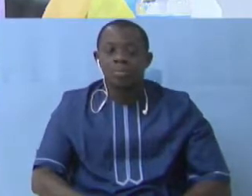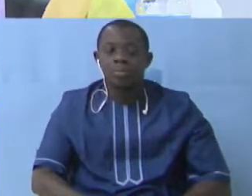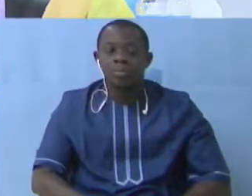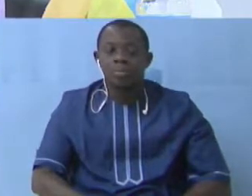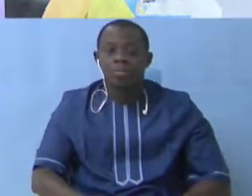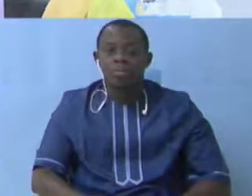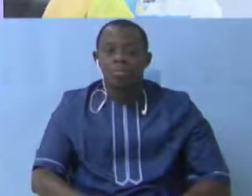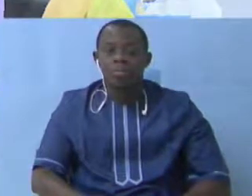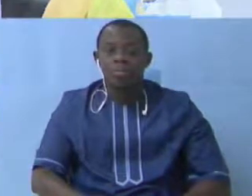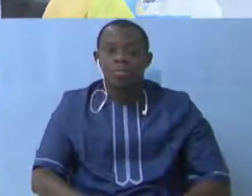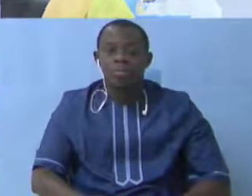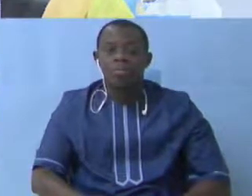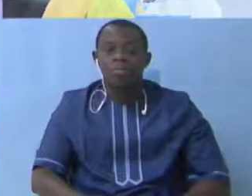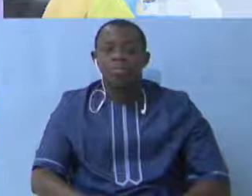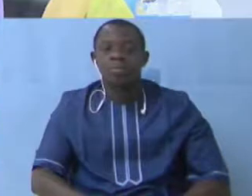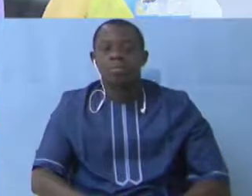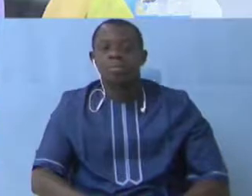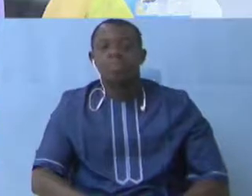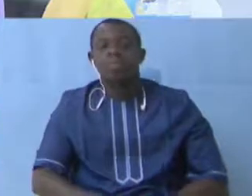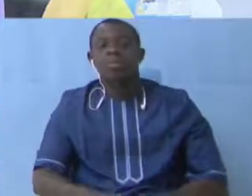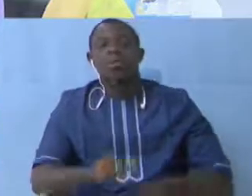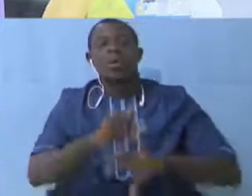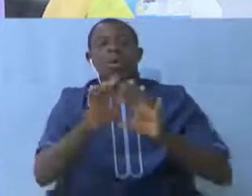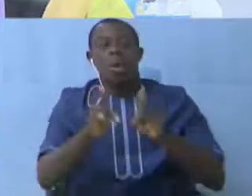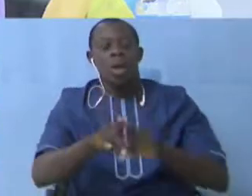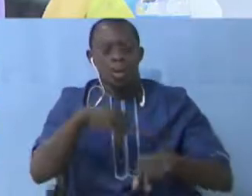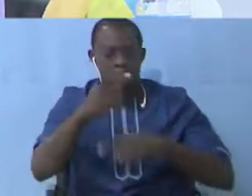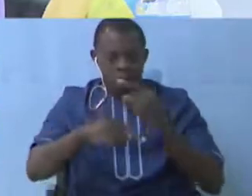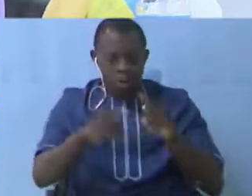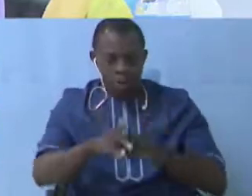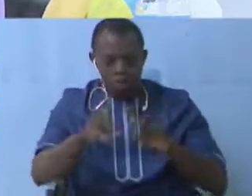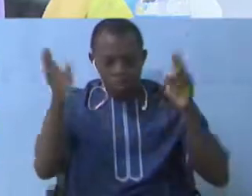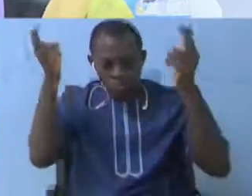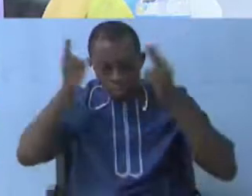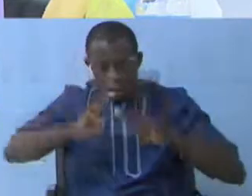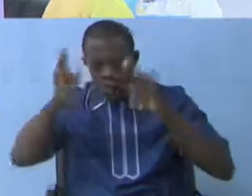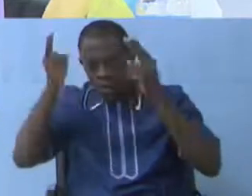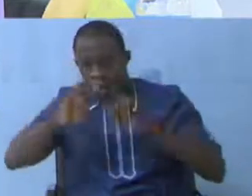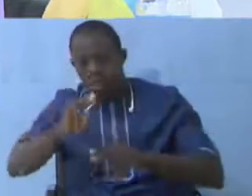passed here, Article 19 will react through a legal analysis.